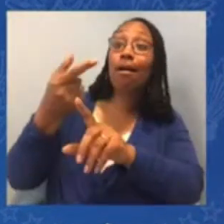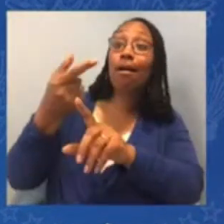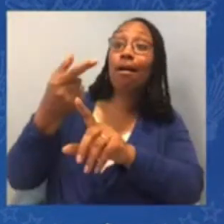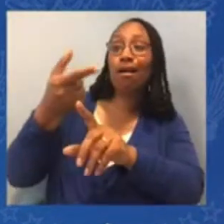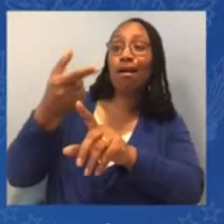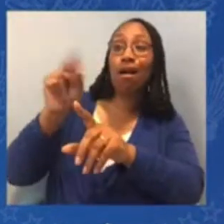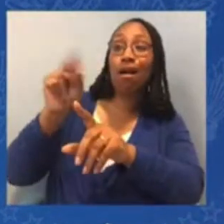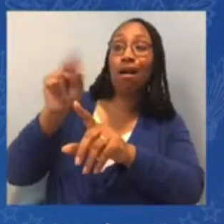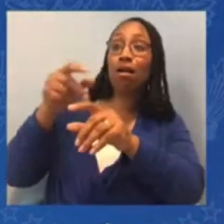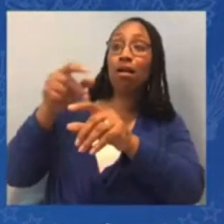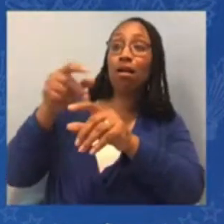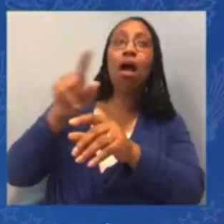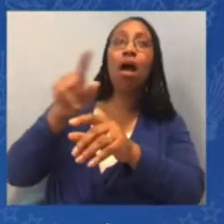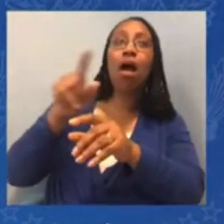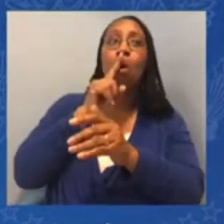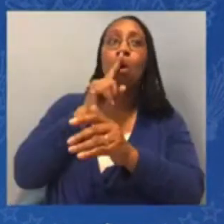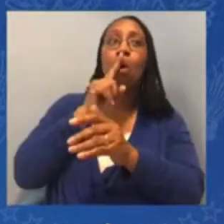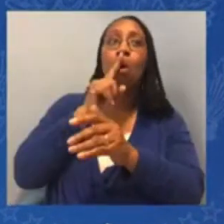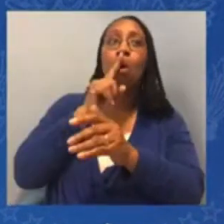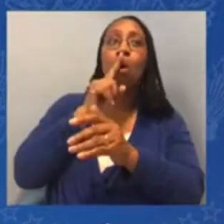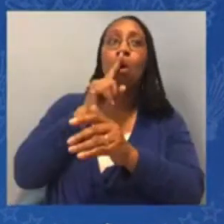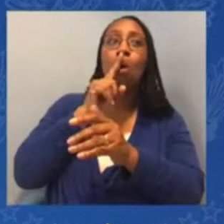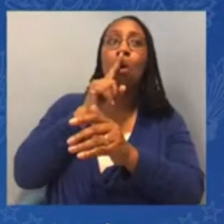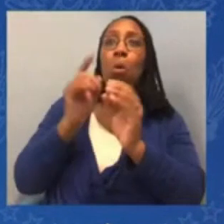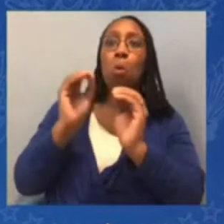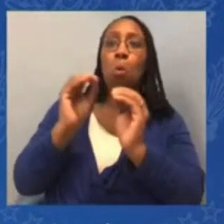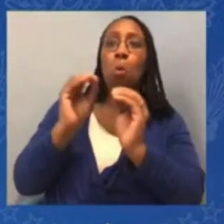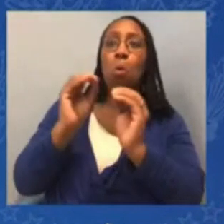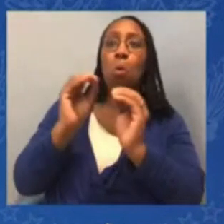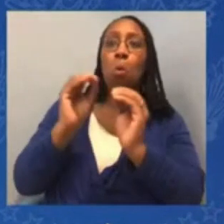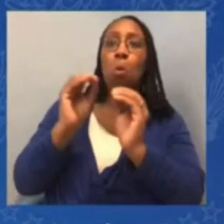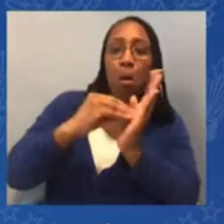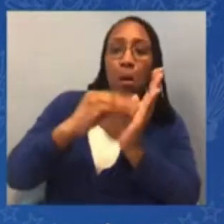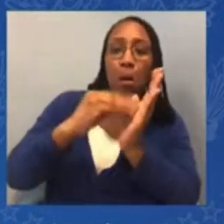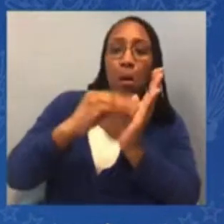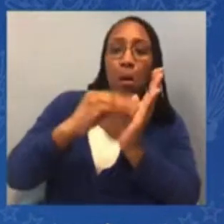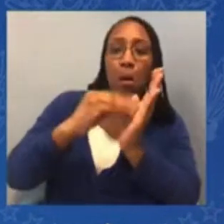matters. Allow anyone to assemble a gun at home